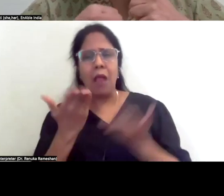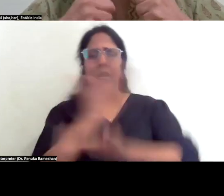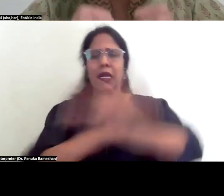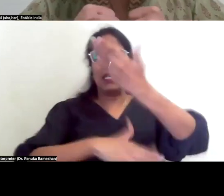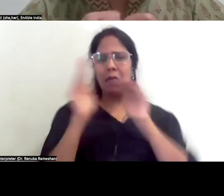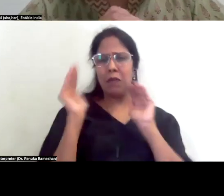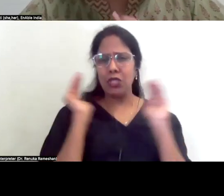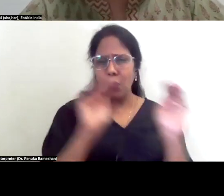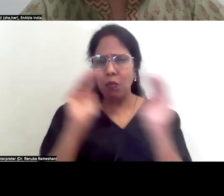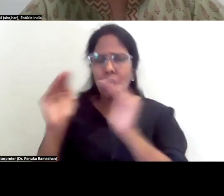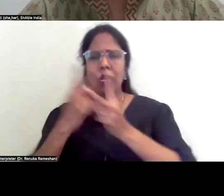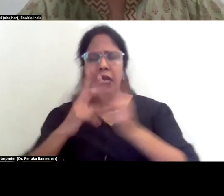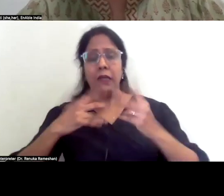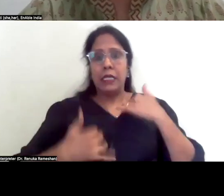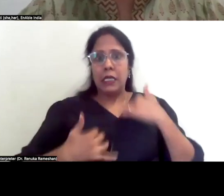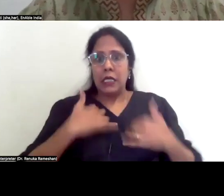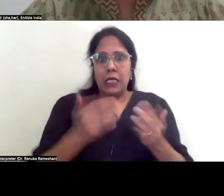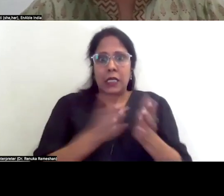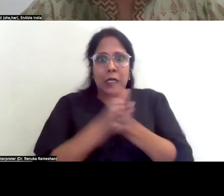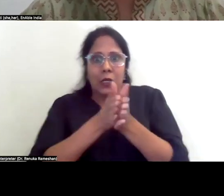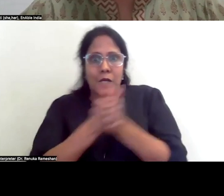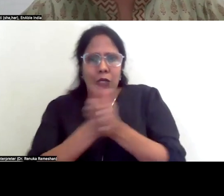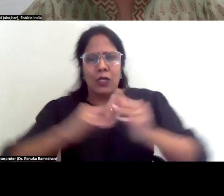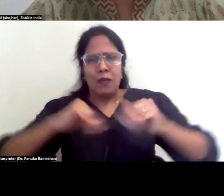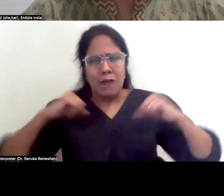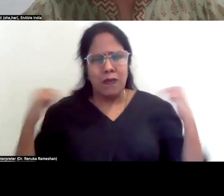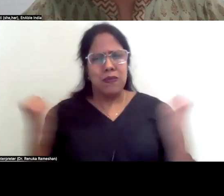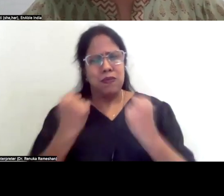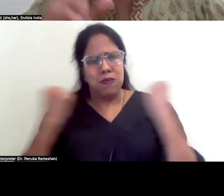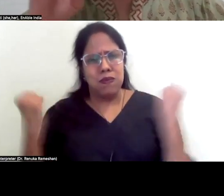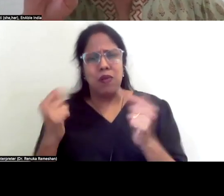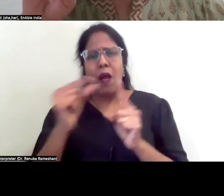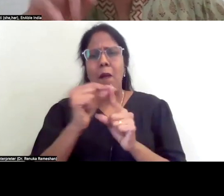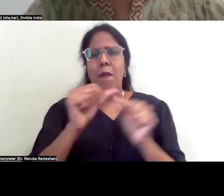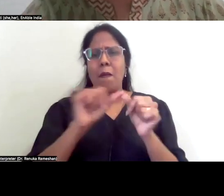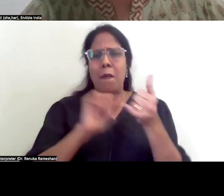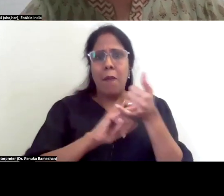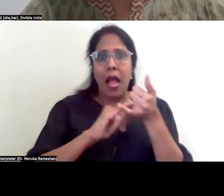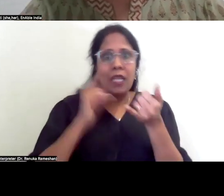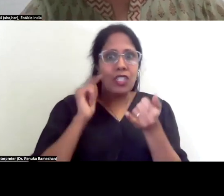passion, perseverance that everybody is showing. But,